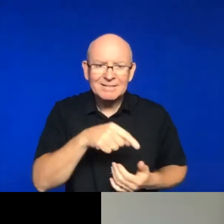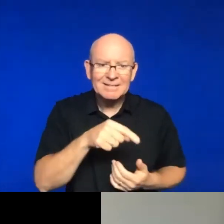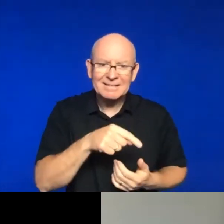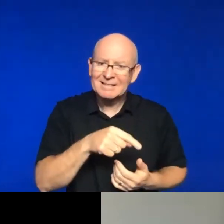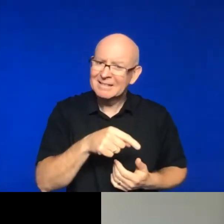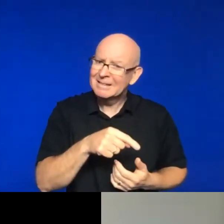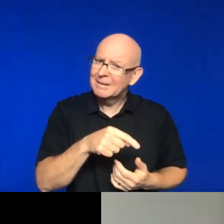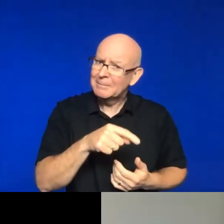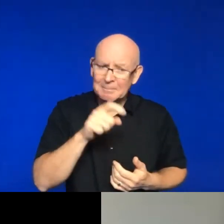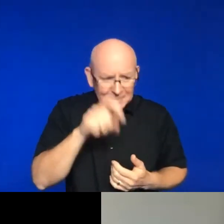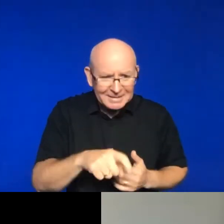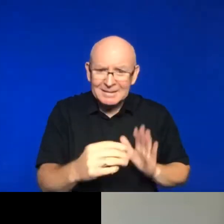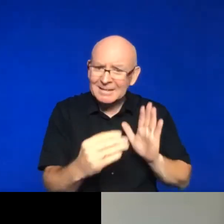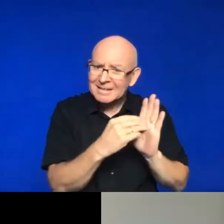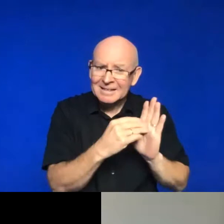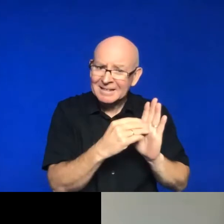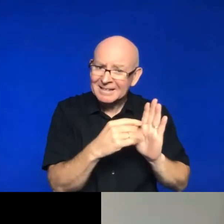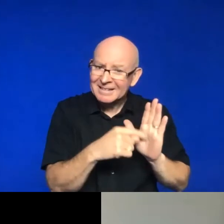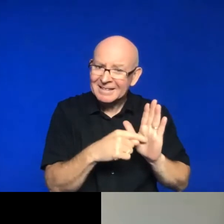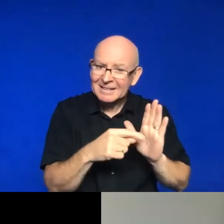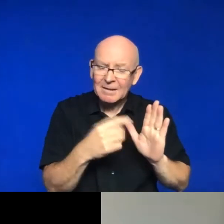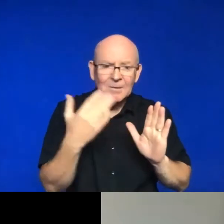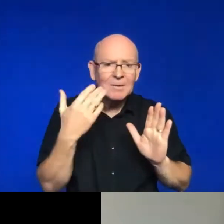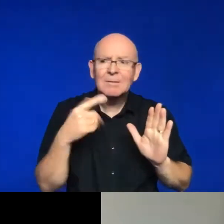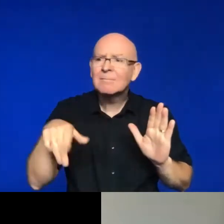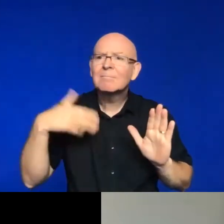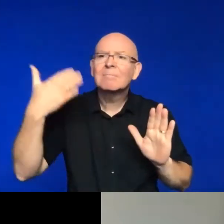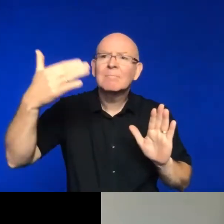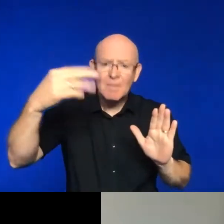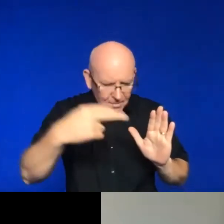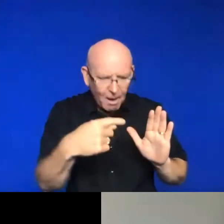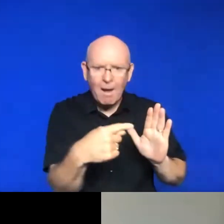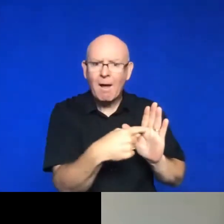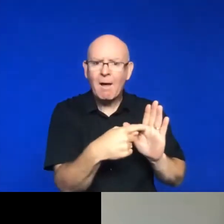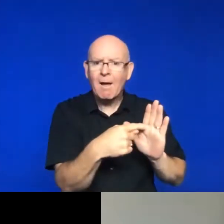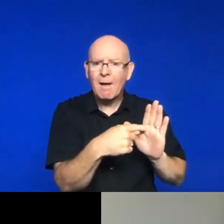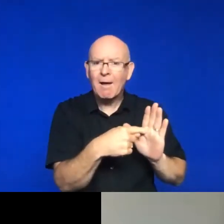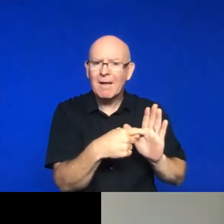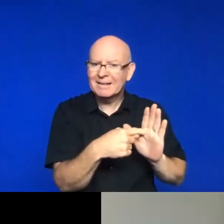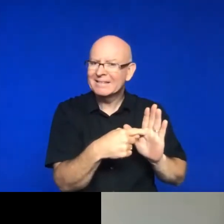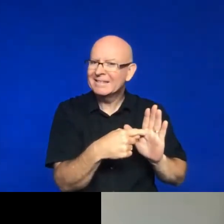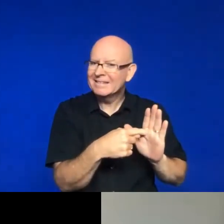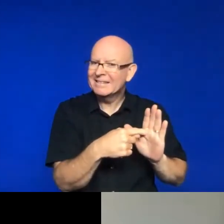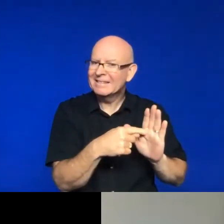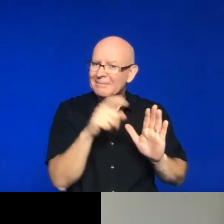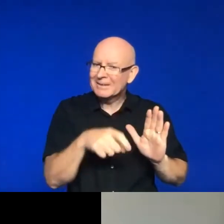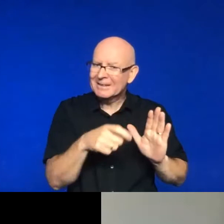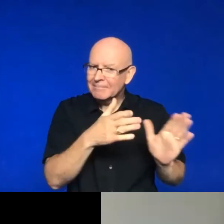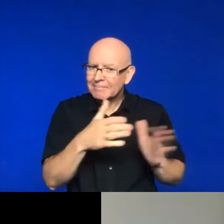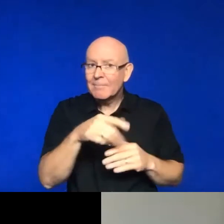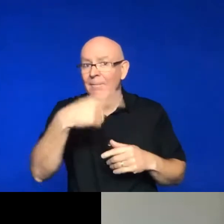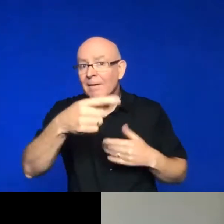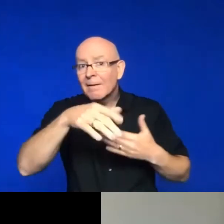recovery phase, that we address those barriers in a systematic manner and really from a health